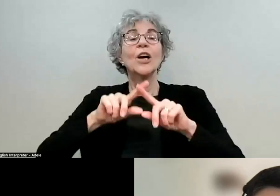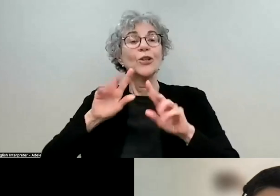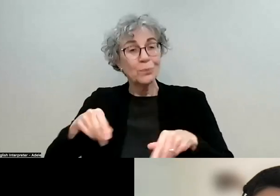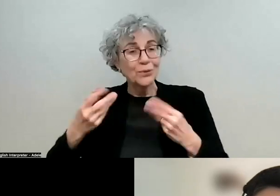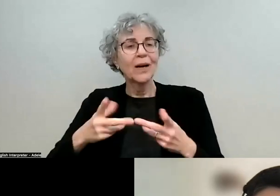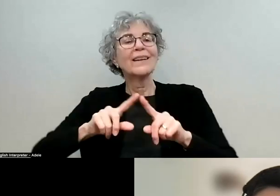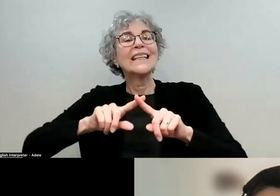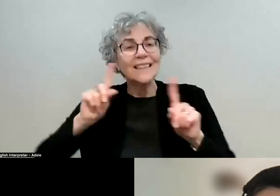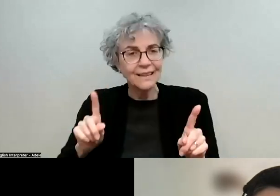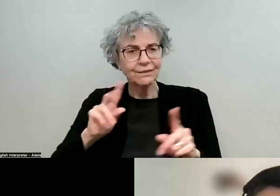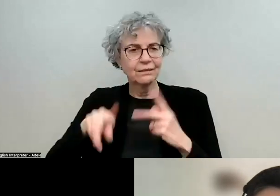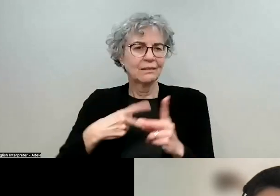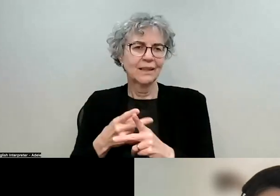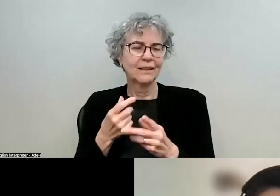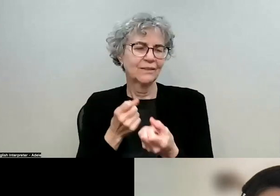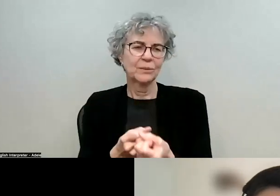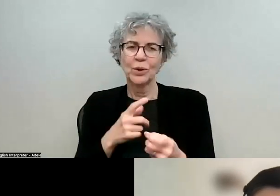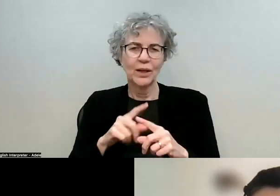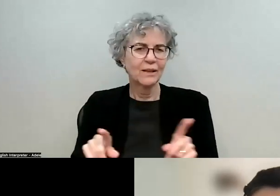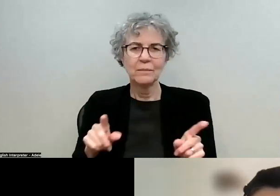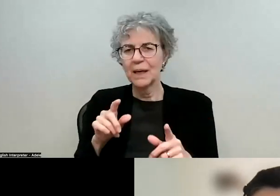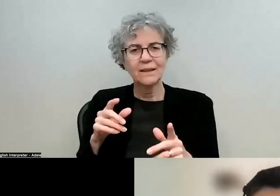providing, but we didn't find that we were able